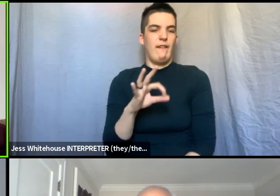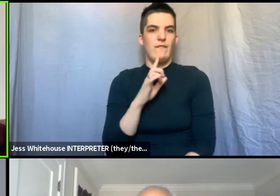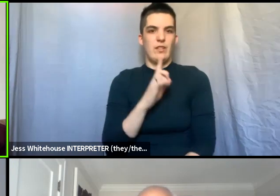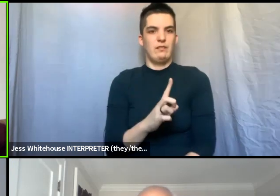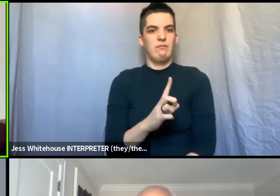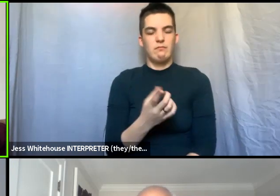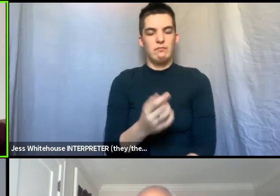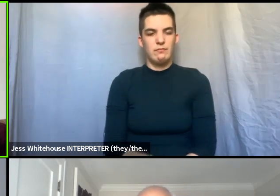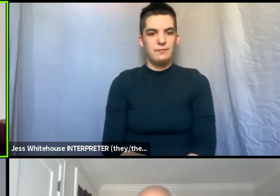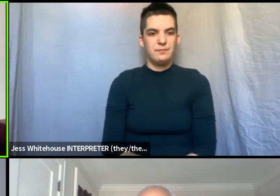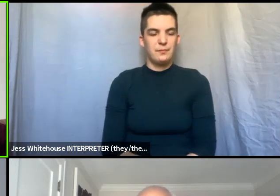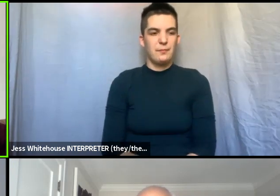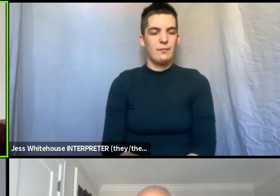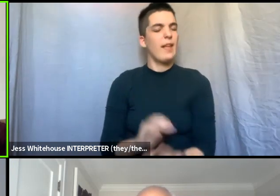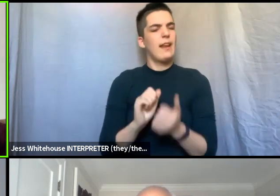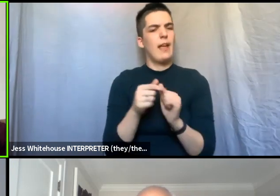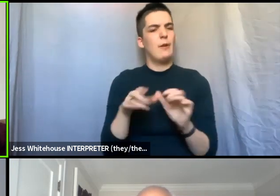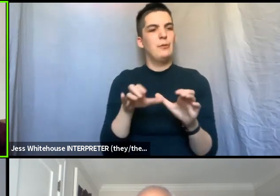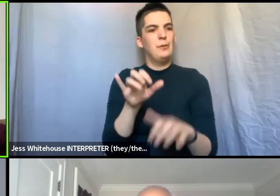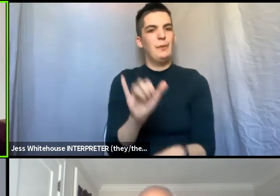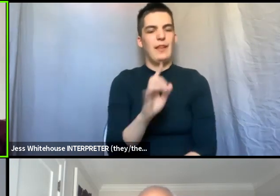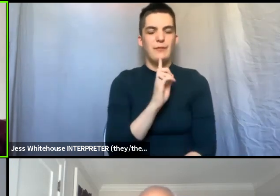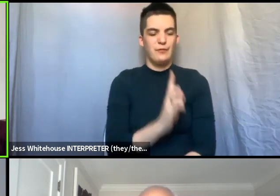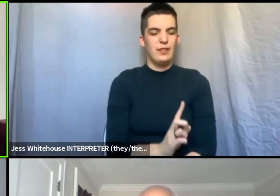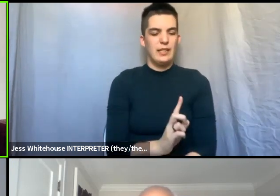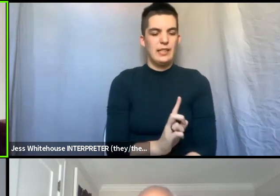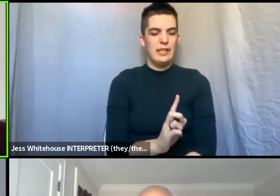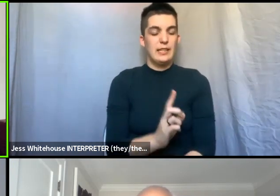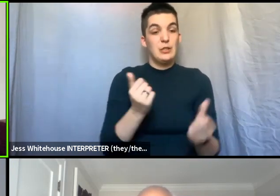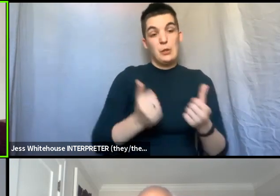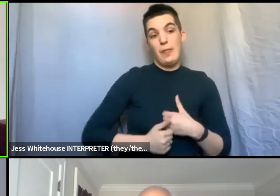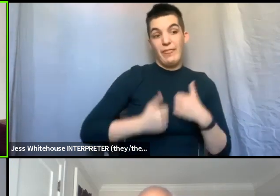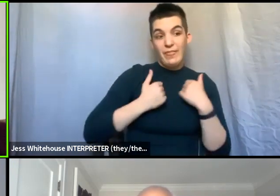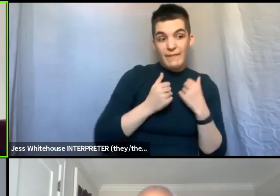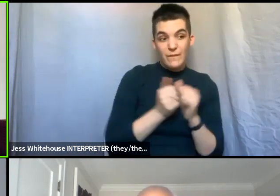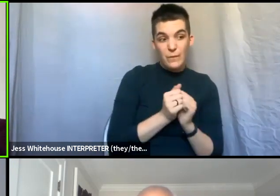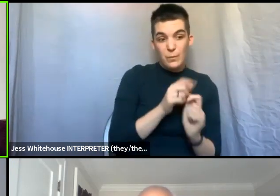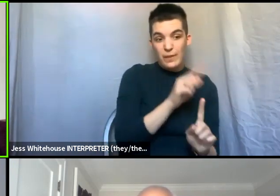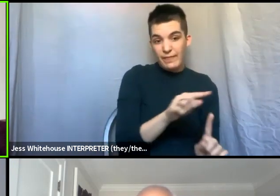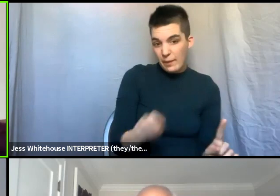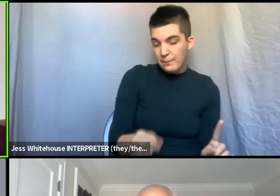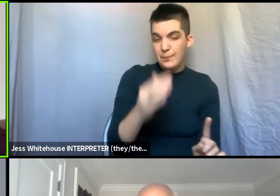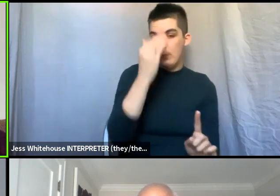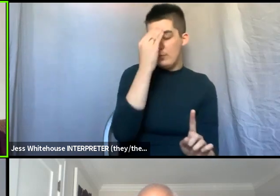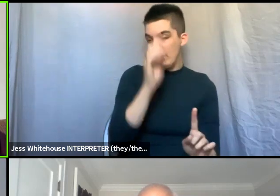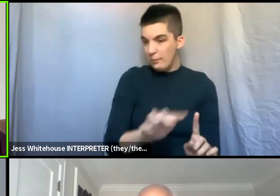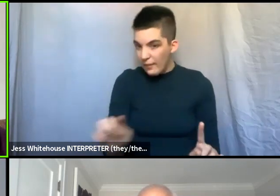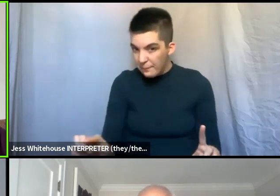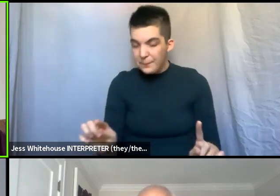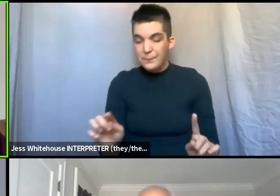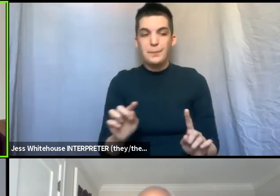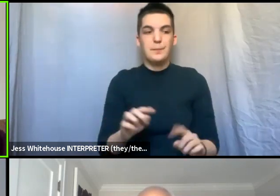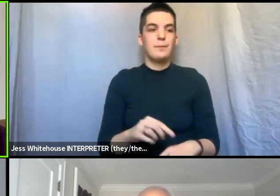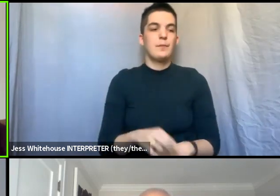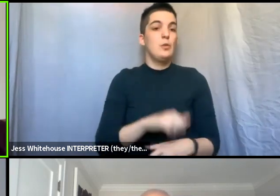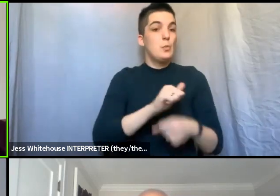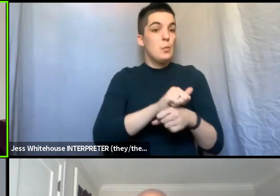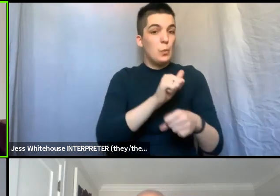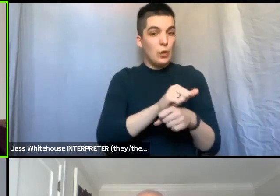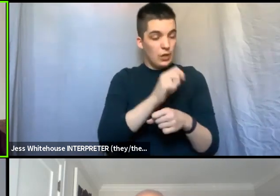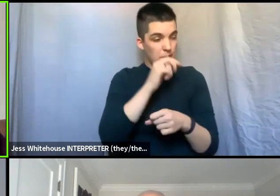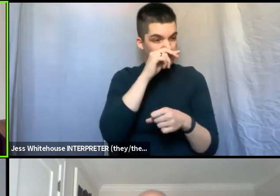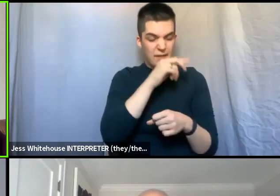is you live with them, you know them, you make the work in a way that they can